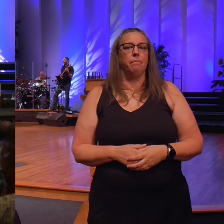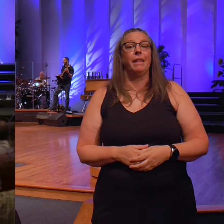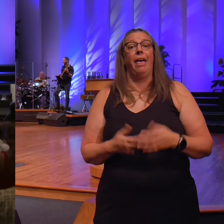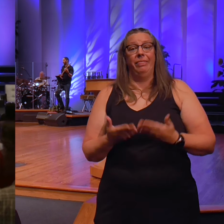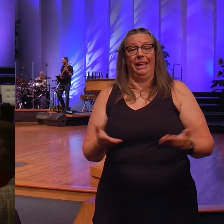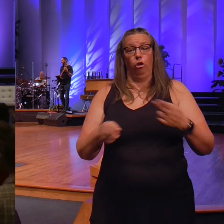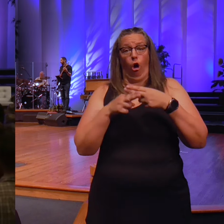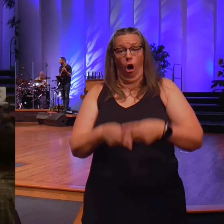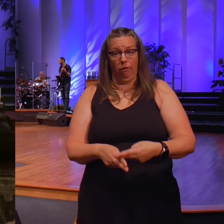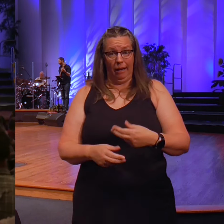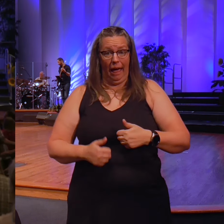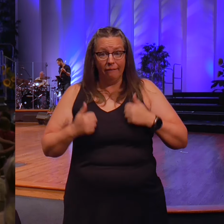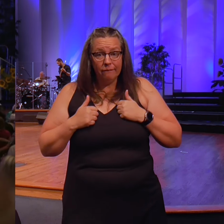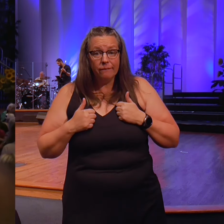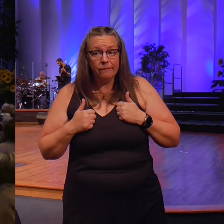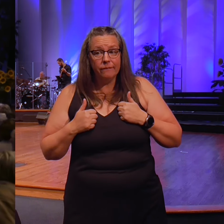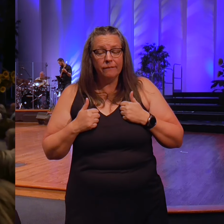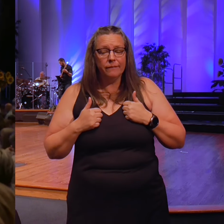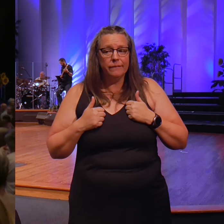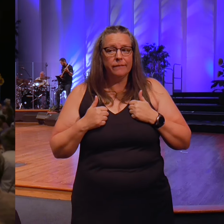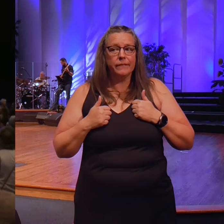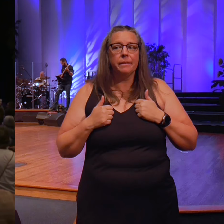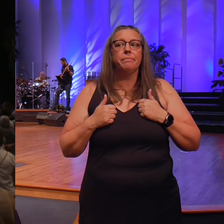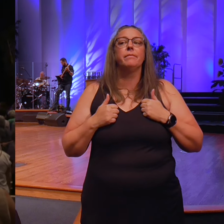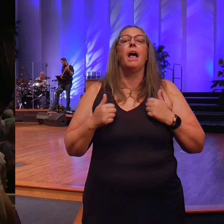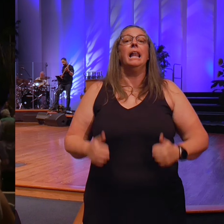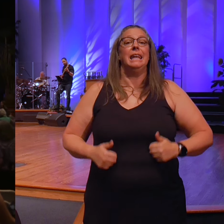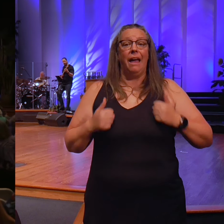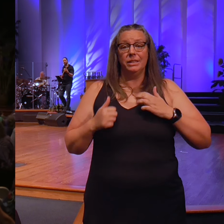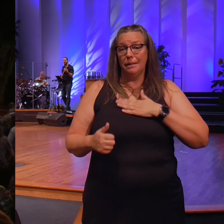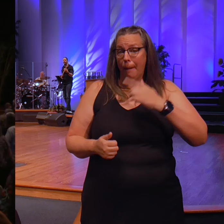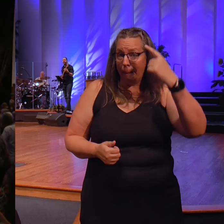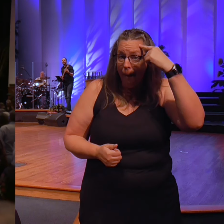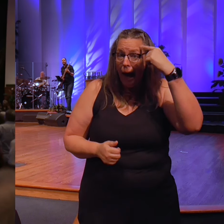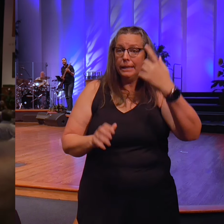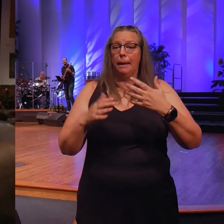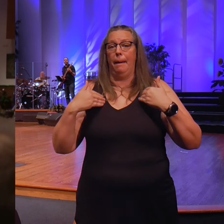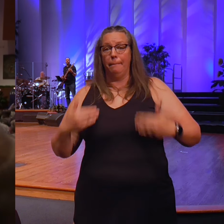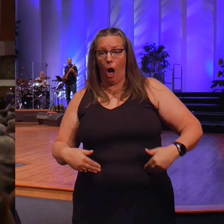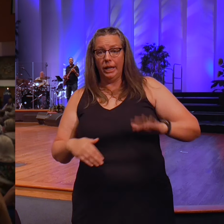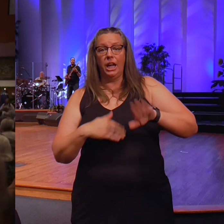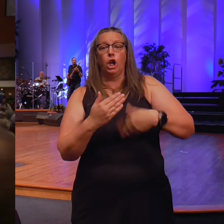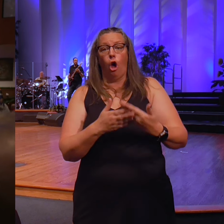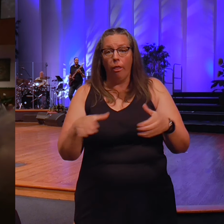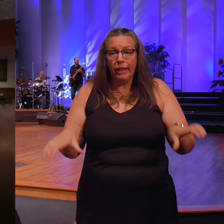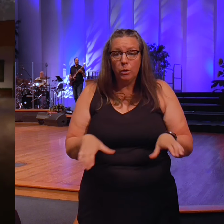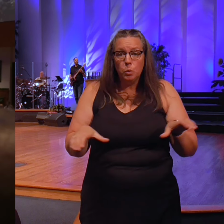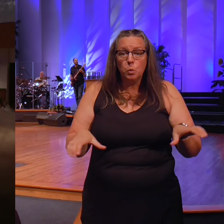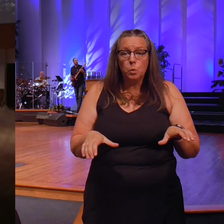It is this thing called life. Life is in my mind, my body, and all that I do.